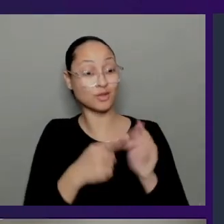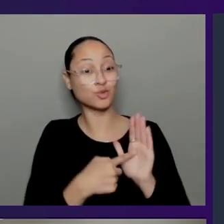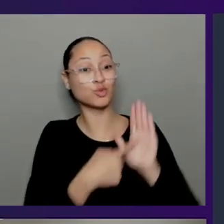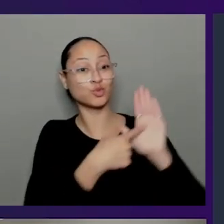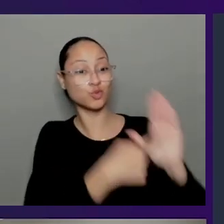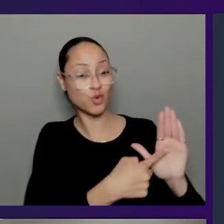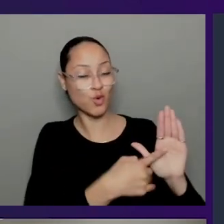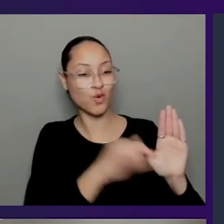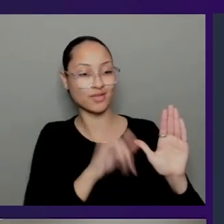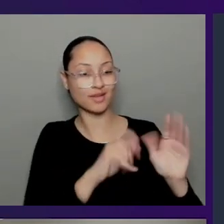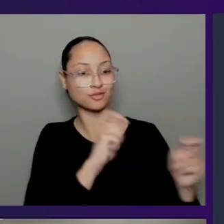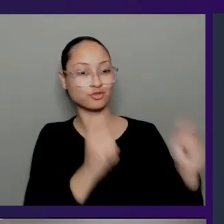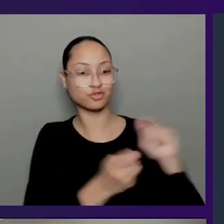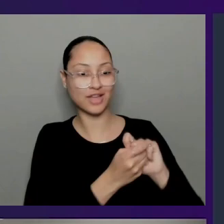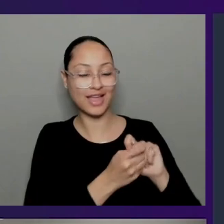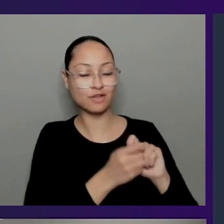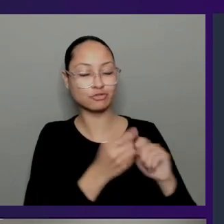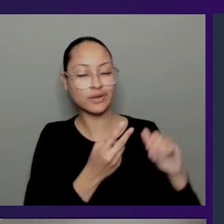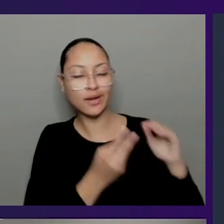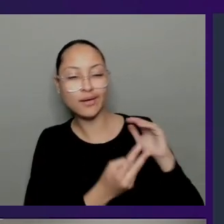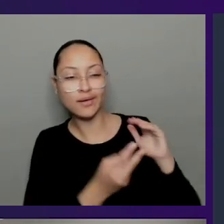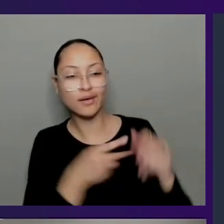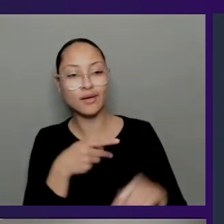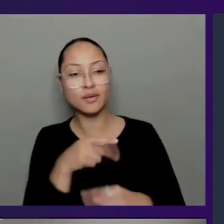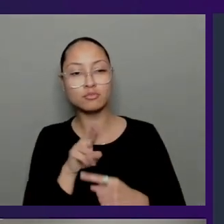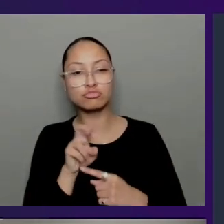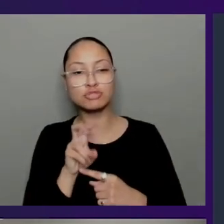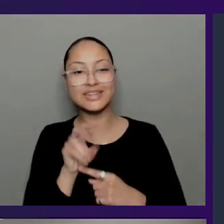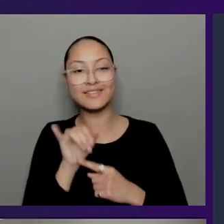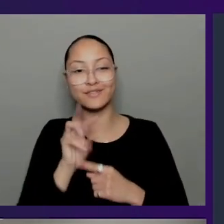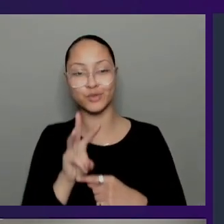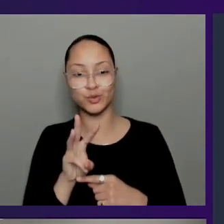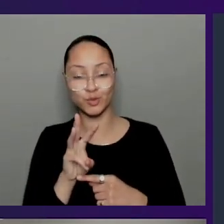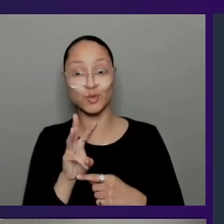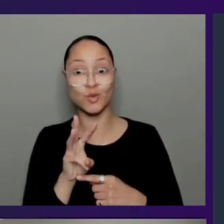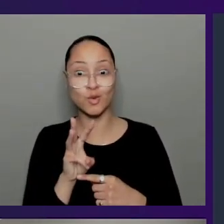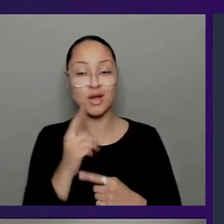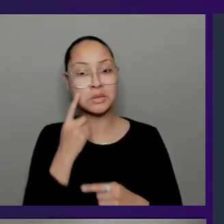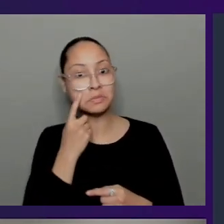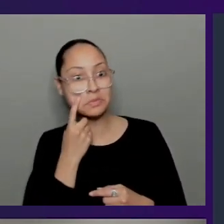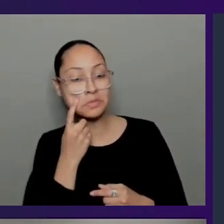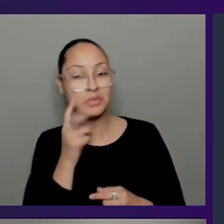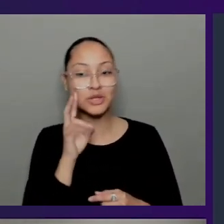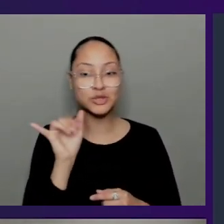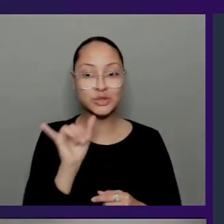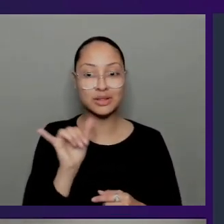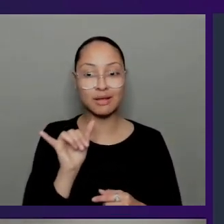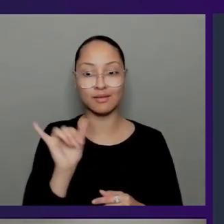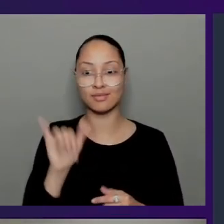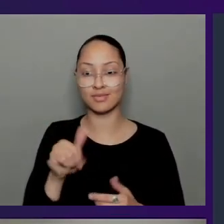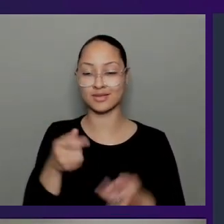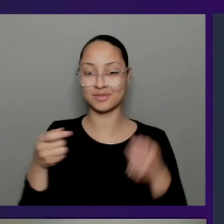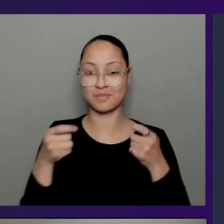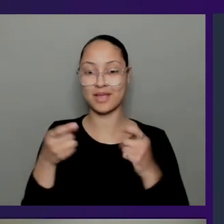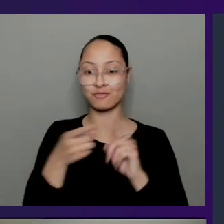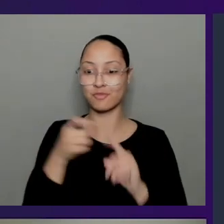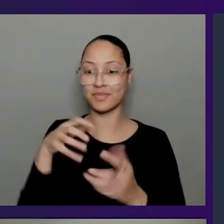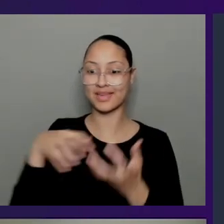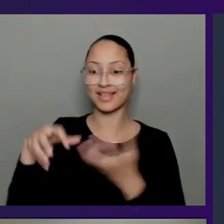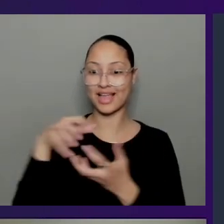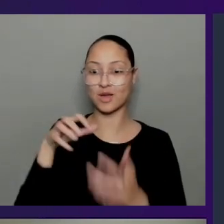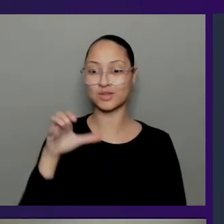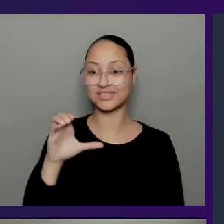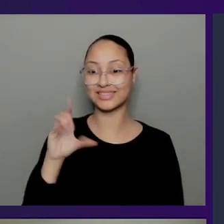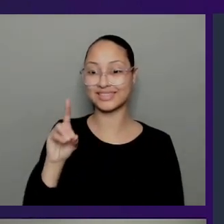preview environment. So all of this is delivered via a managed CloudFront CDN, and that includes things like the